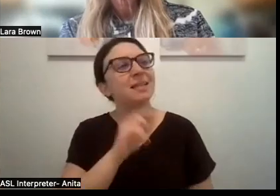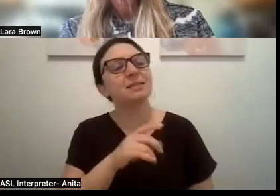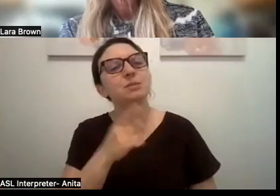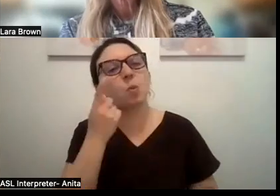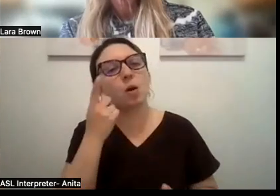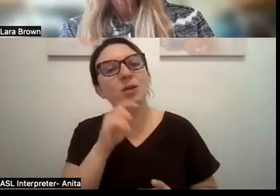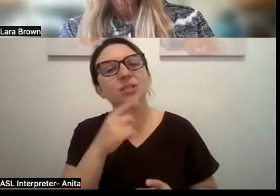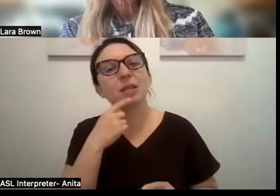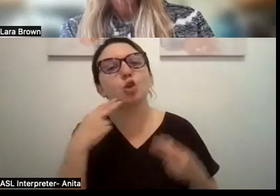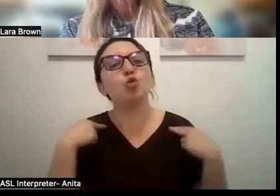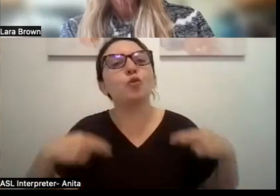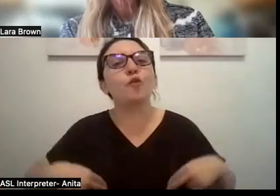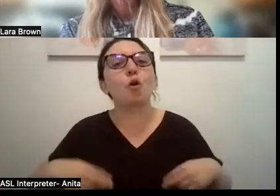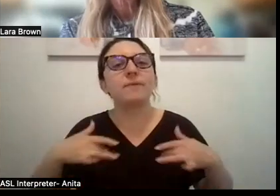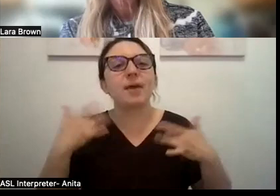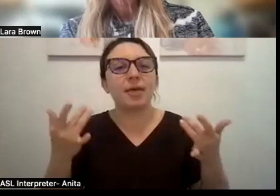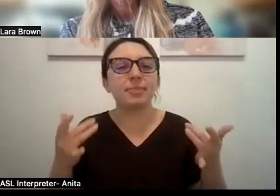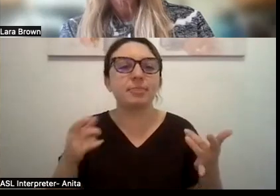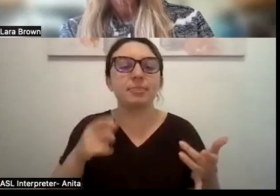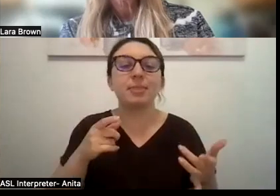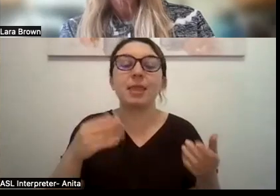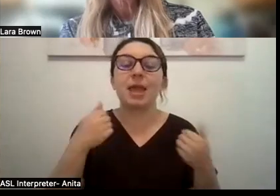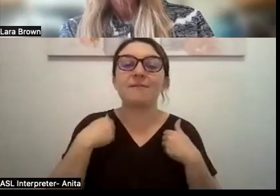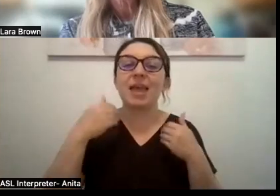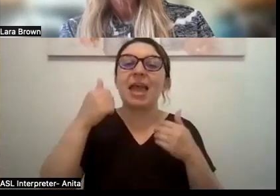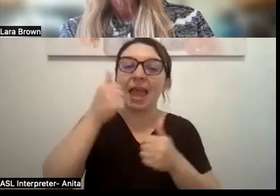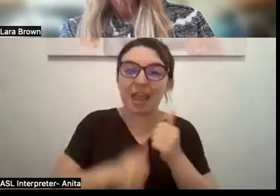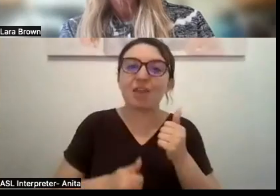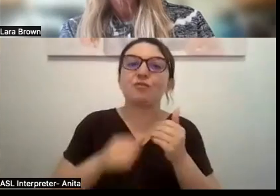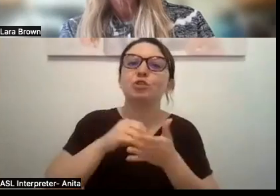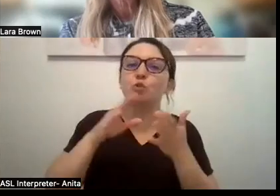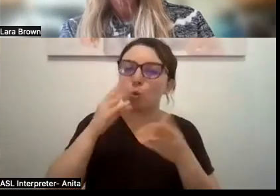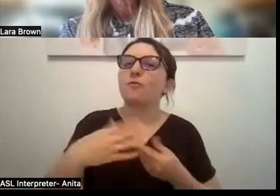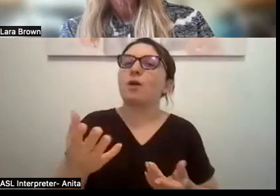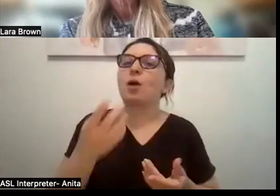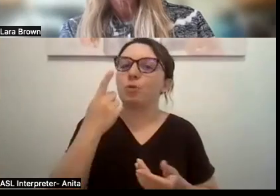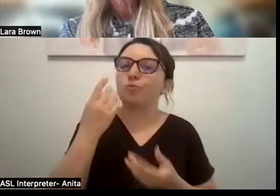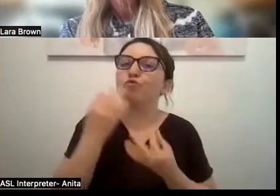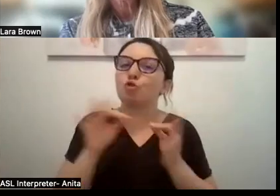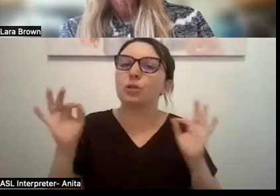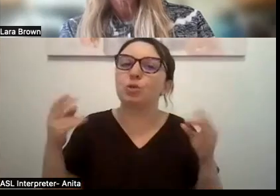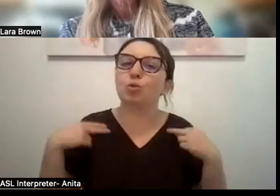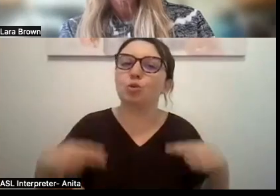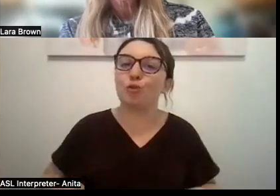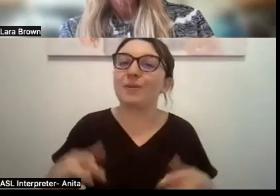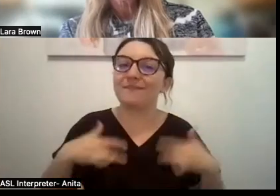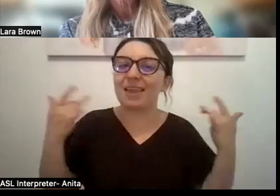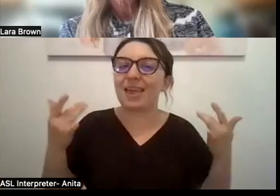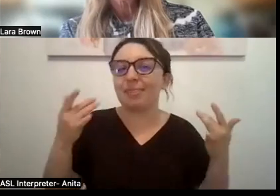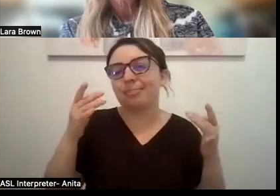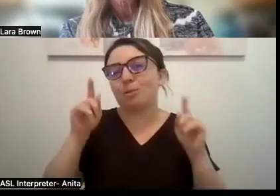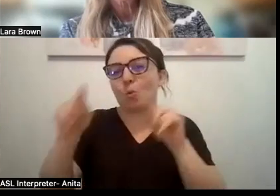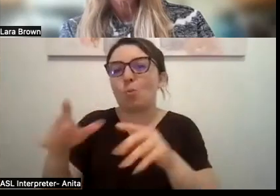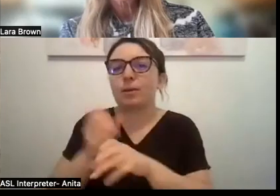the opportunity for students to come in. We're giving every student a free uniform. And so that's an event where you can come and pick up